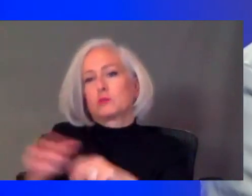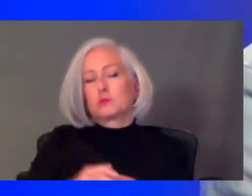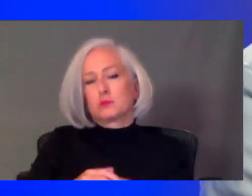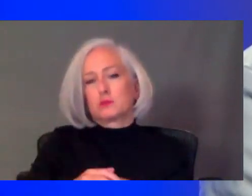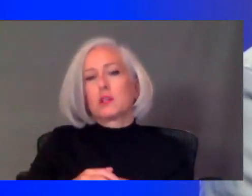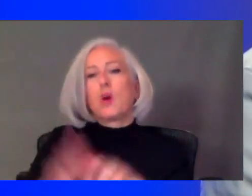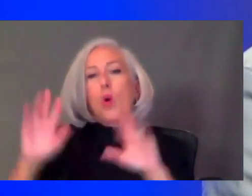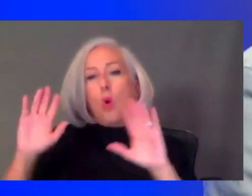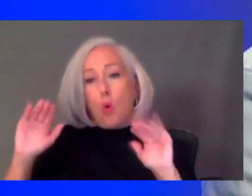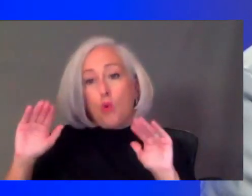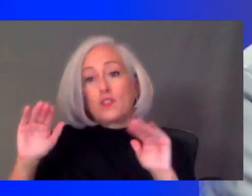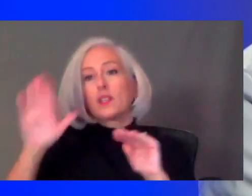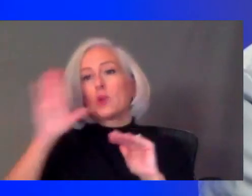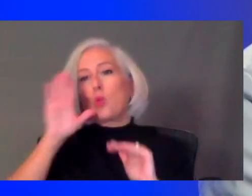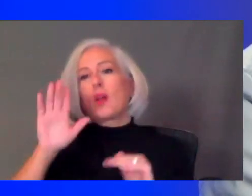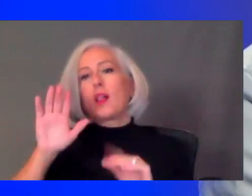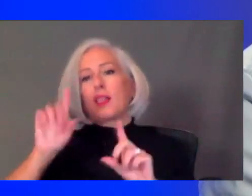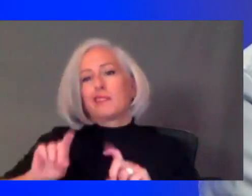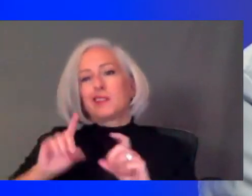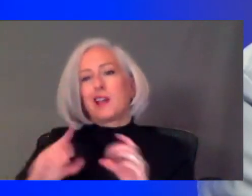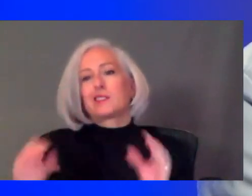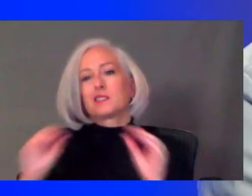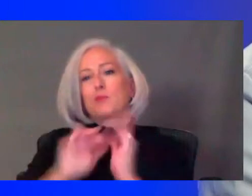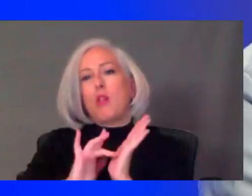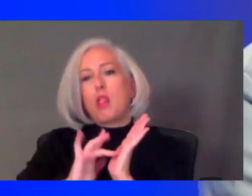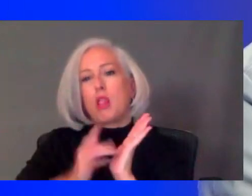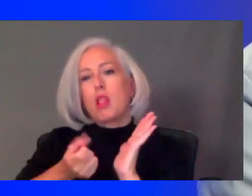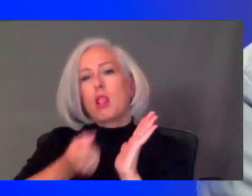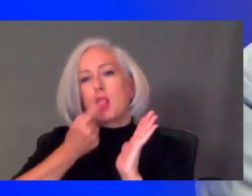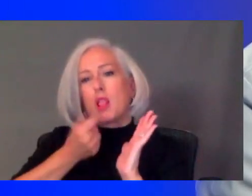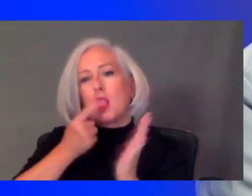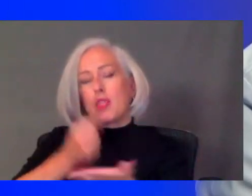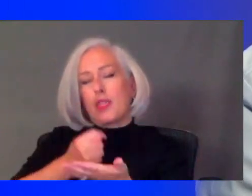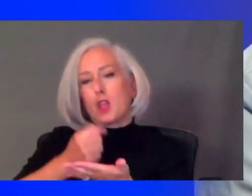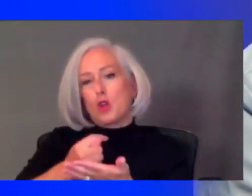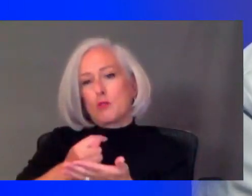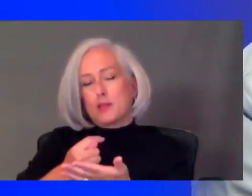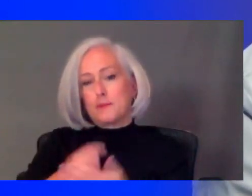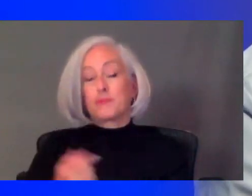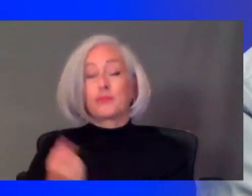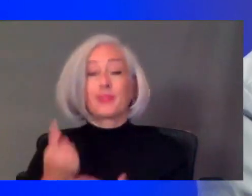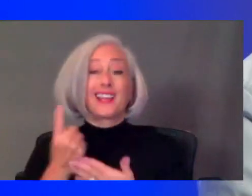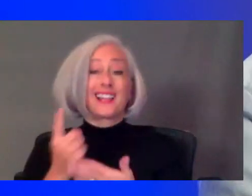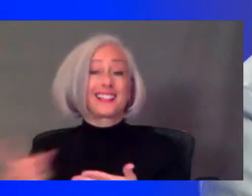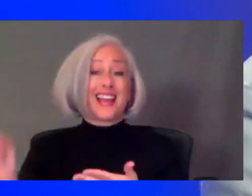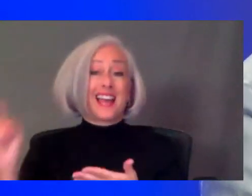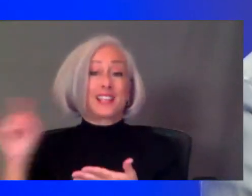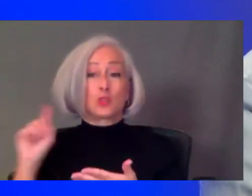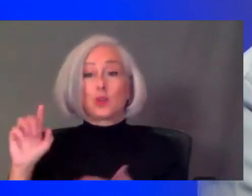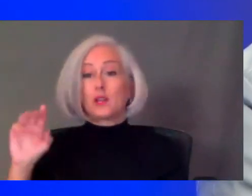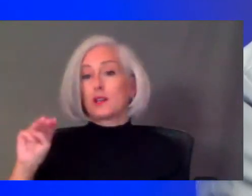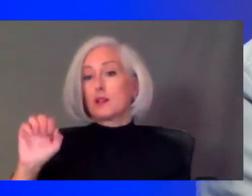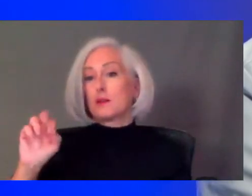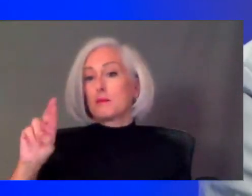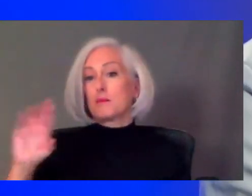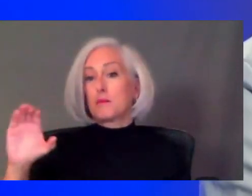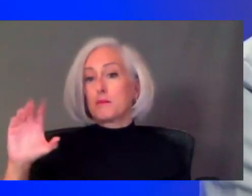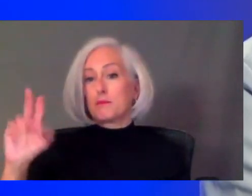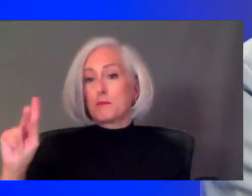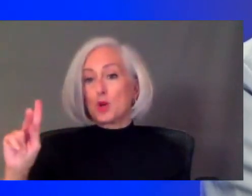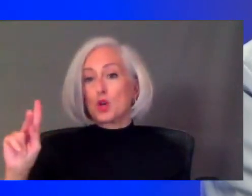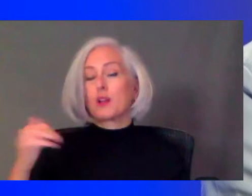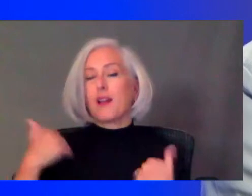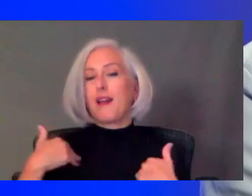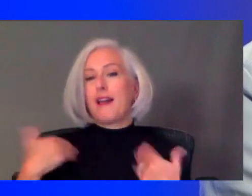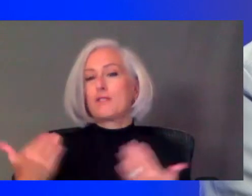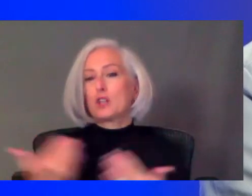decrease and preventing those infections to going on to serious COVID infection and hospitalizations.